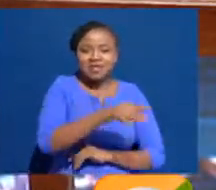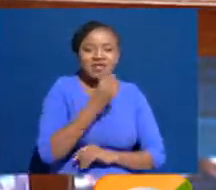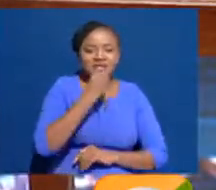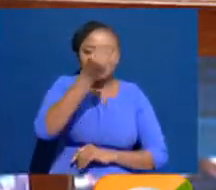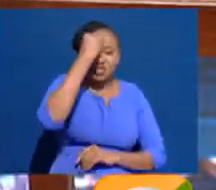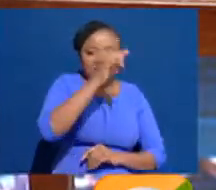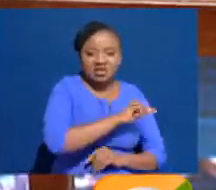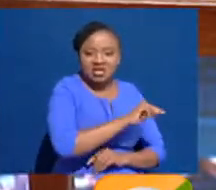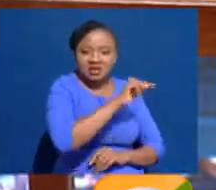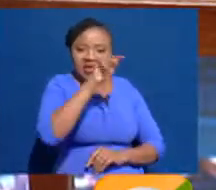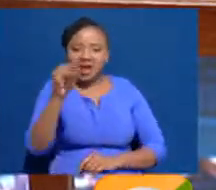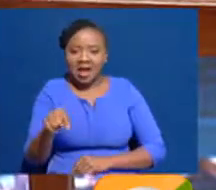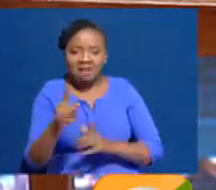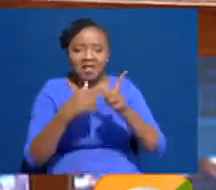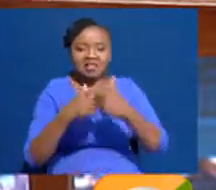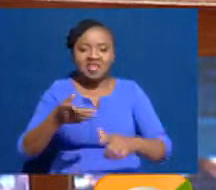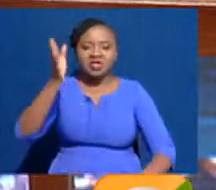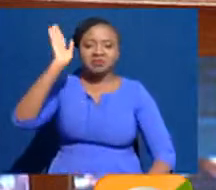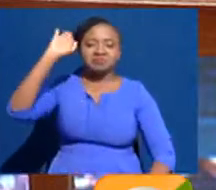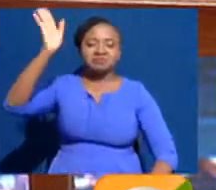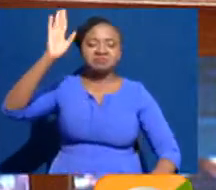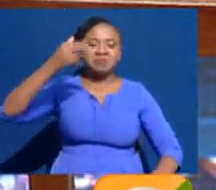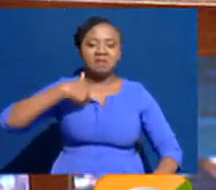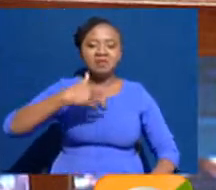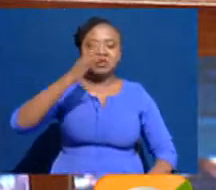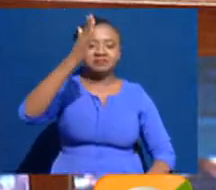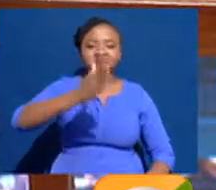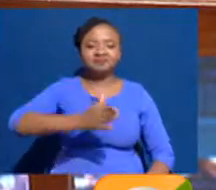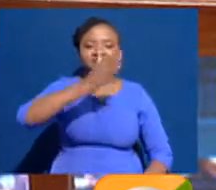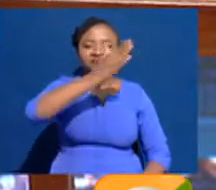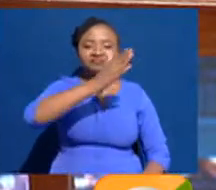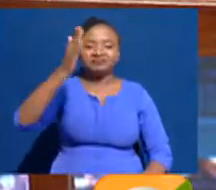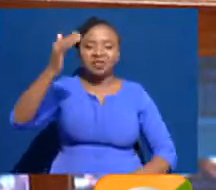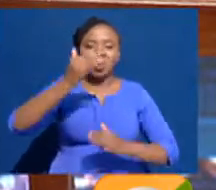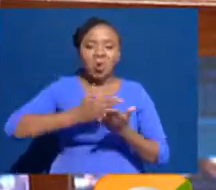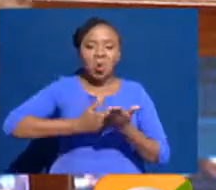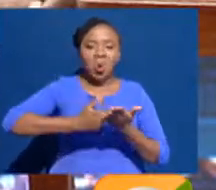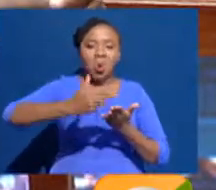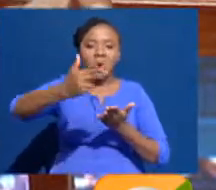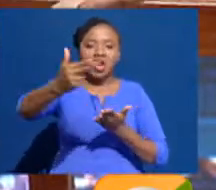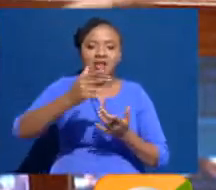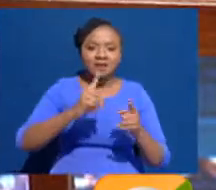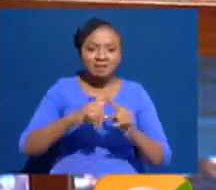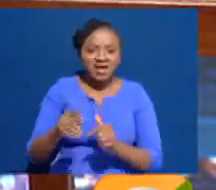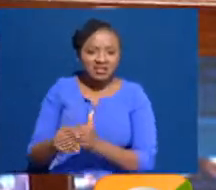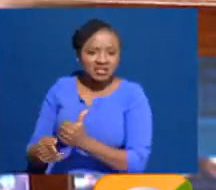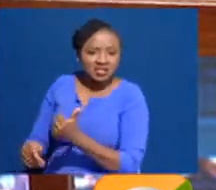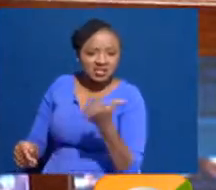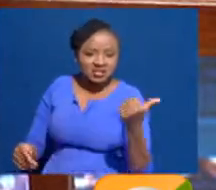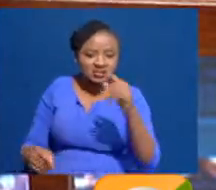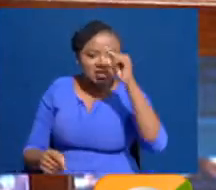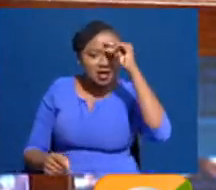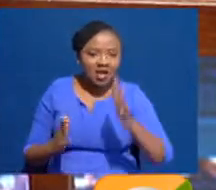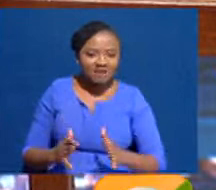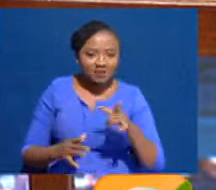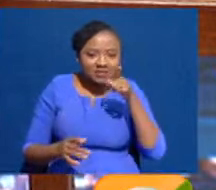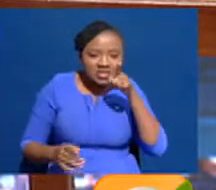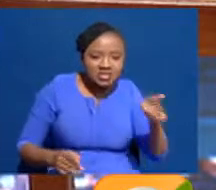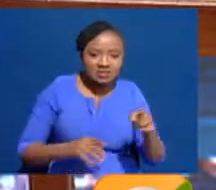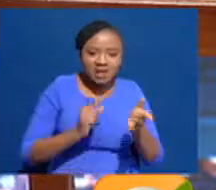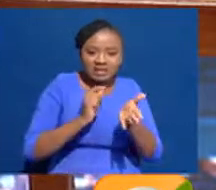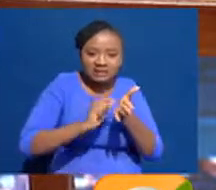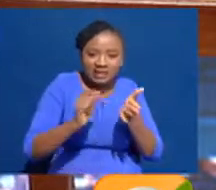preach and say that and play the saint. And you see, yet his government, where he is the Secretary General of the government, where